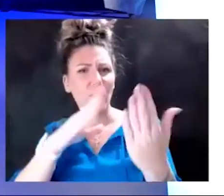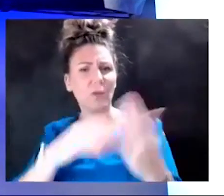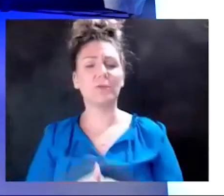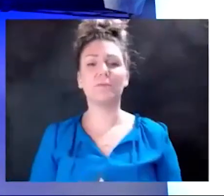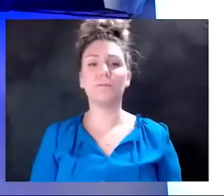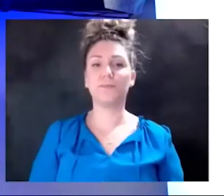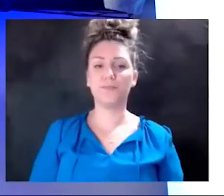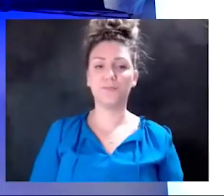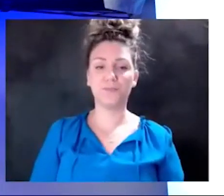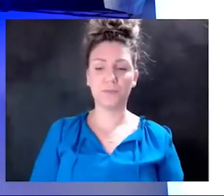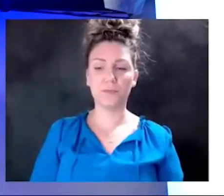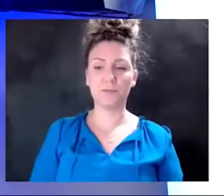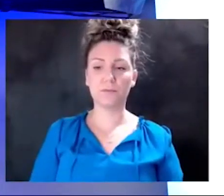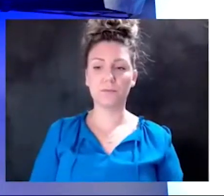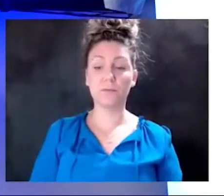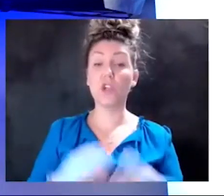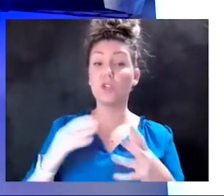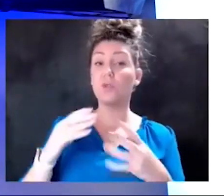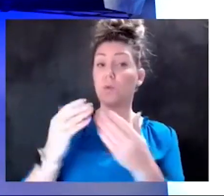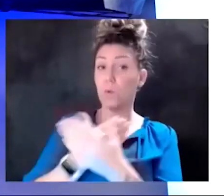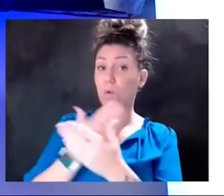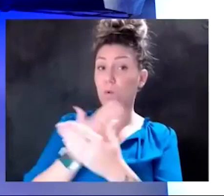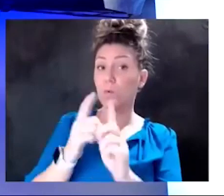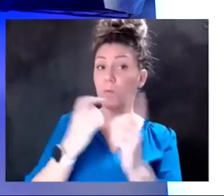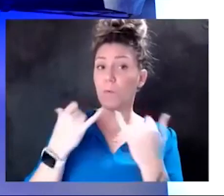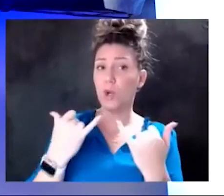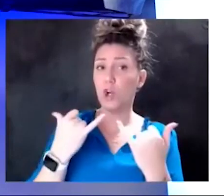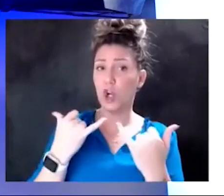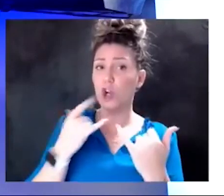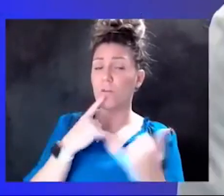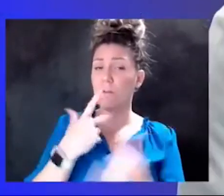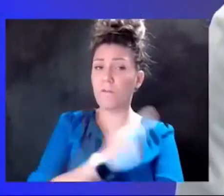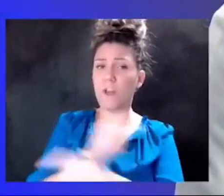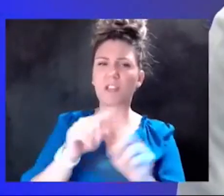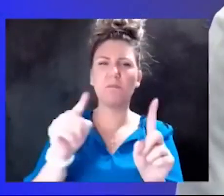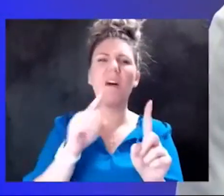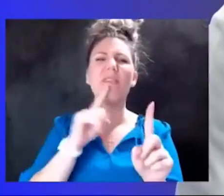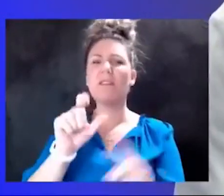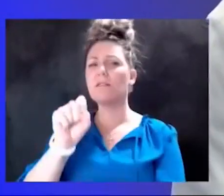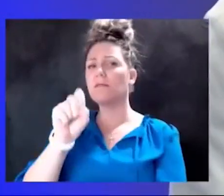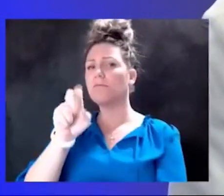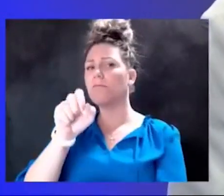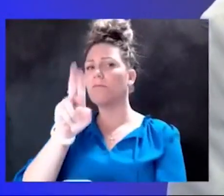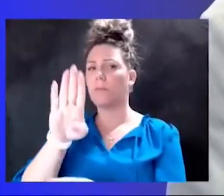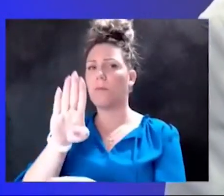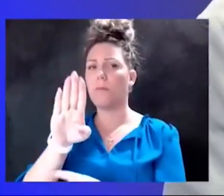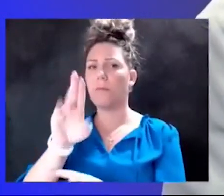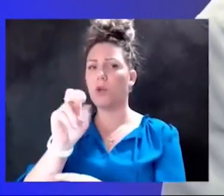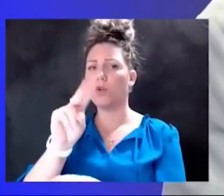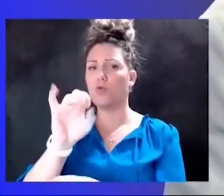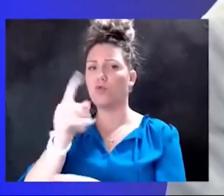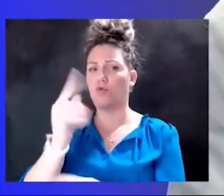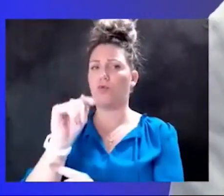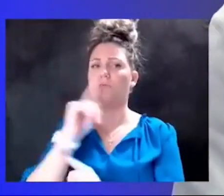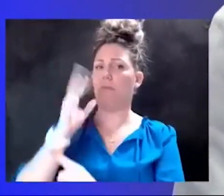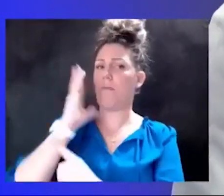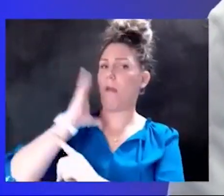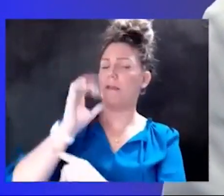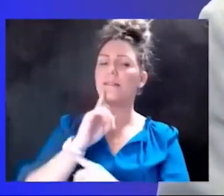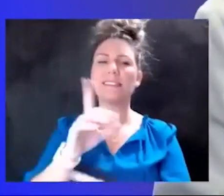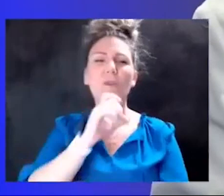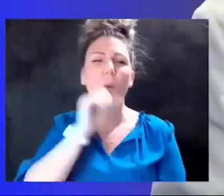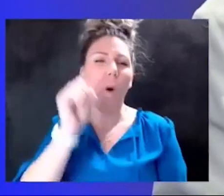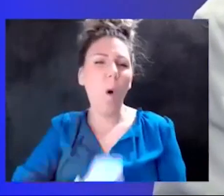It's a new approach to the current vaccines, but we've had these types of subunit and protein vaccines in the past. So this is probably one of the older